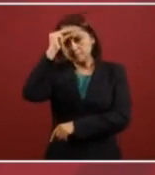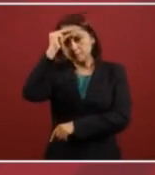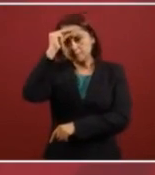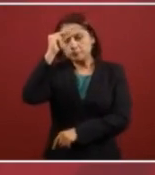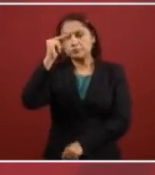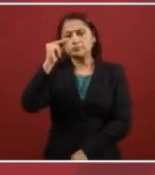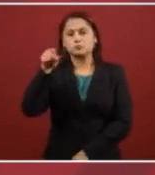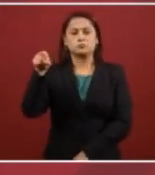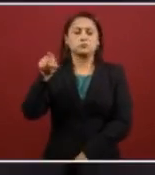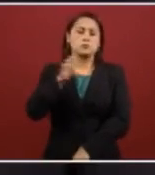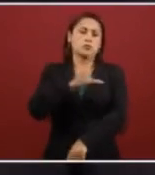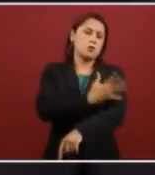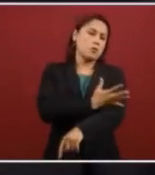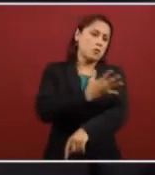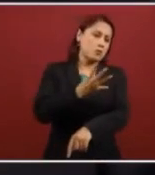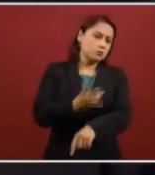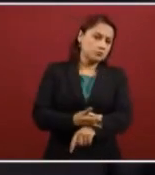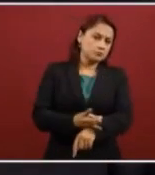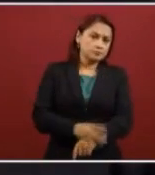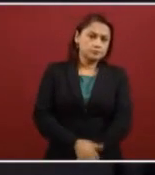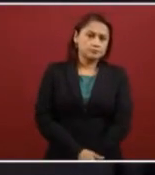woman. Honesta. Honest.